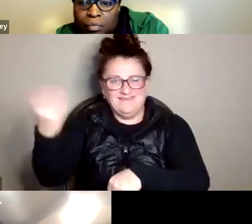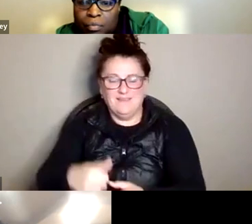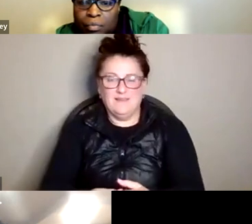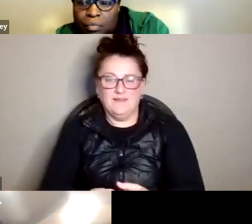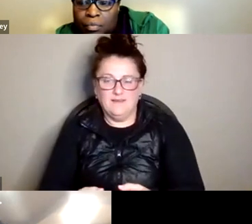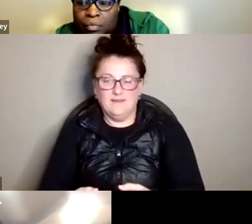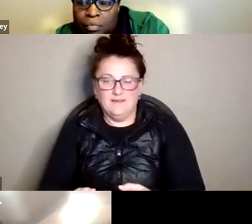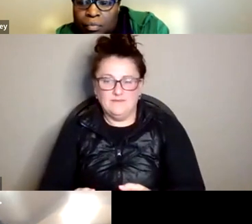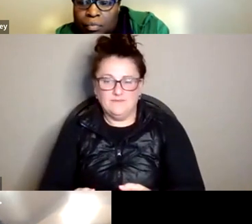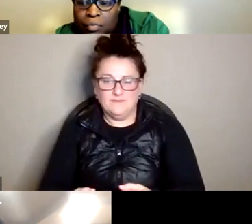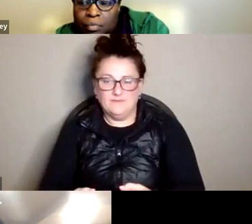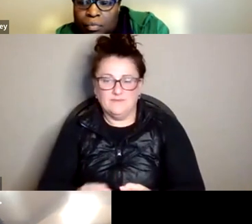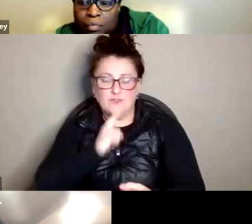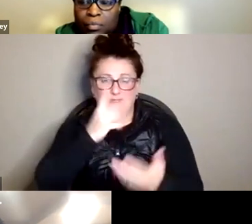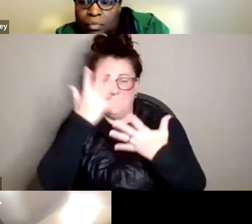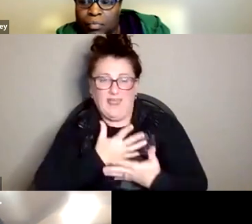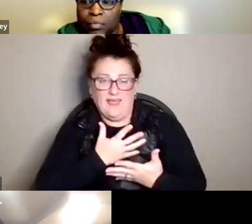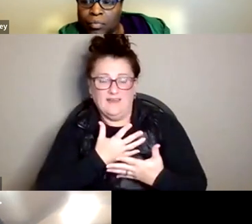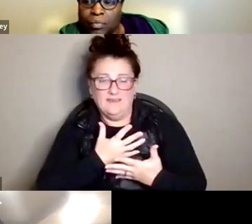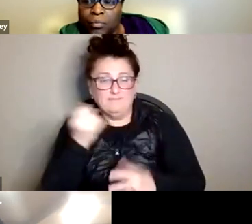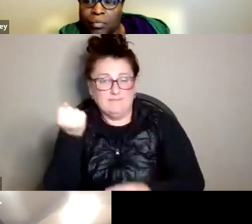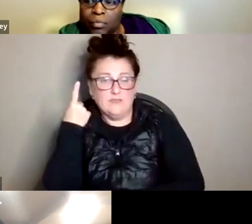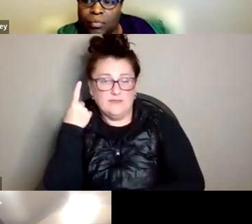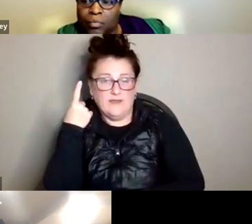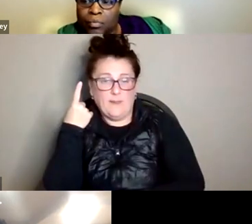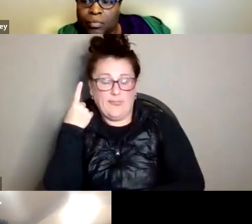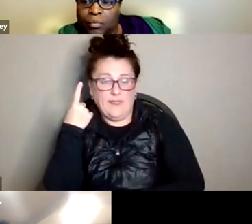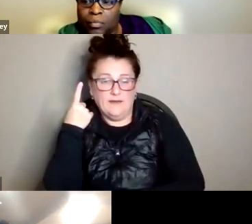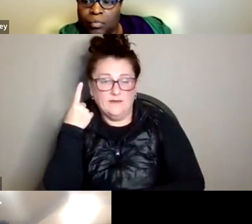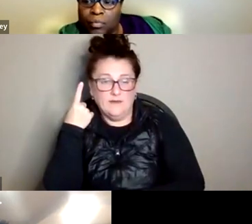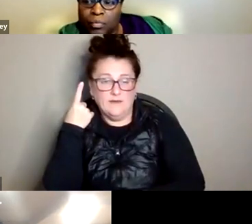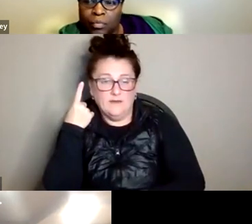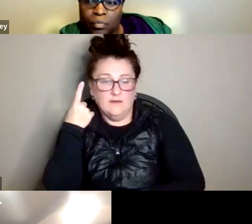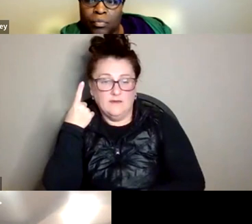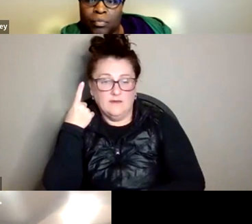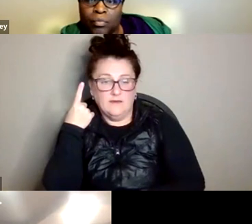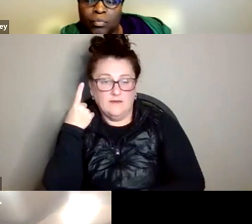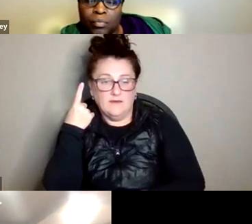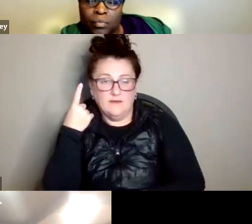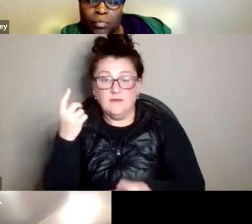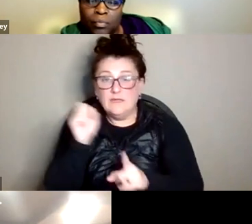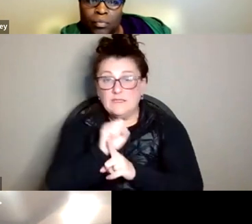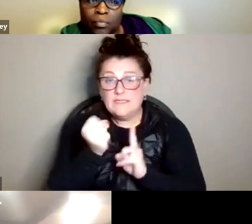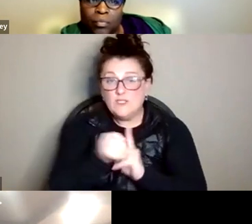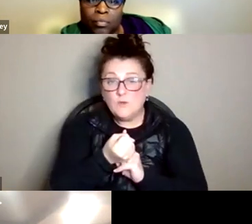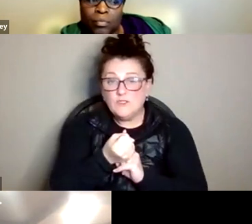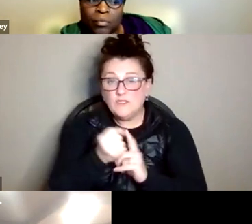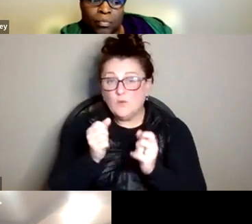know, it's sad. You know, we understand the situation on the COVID,